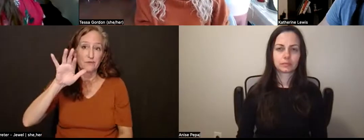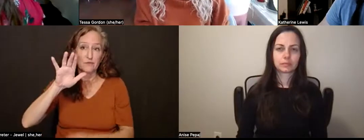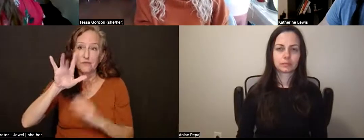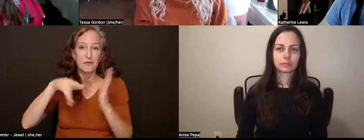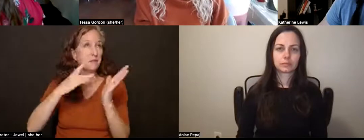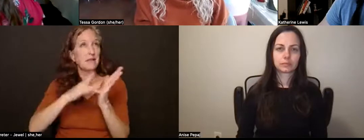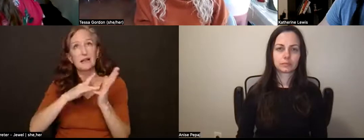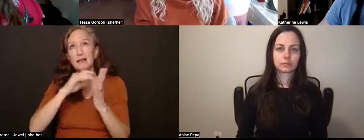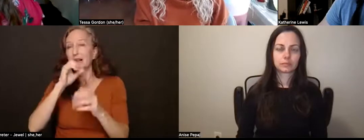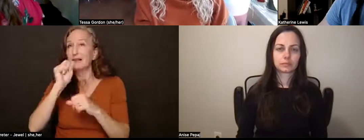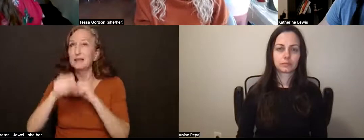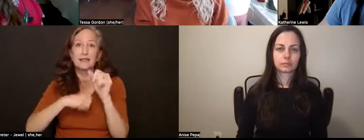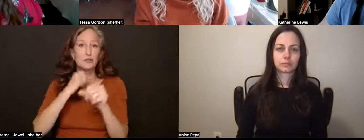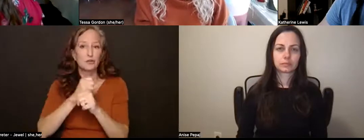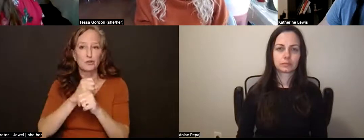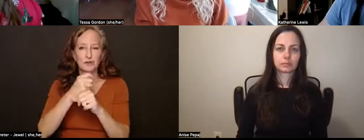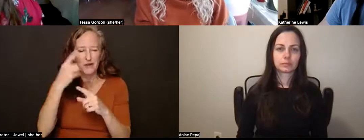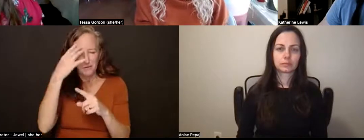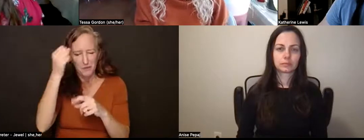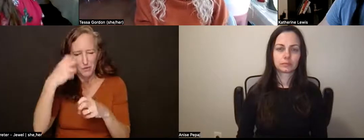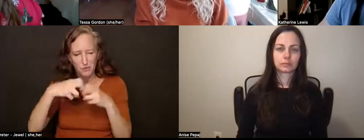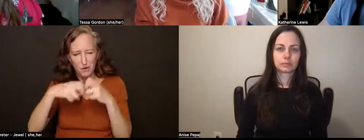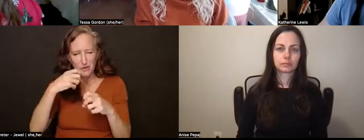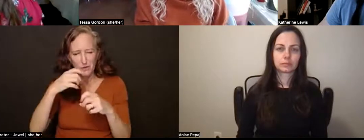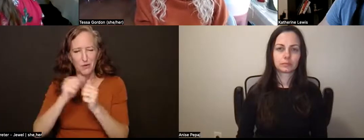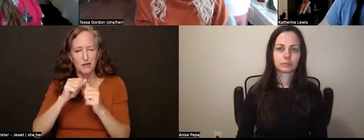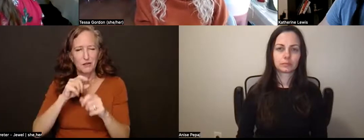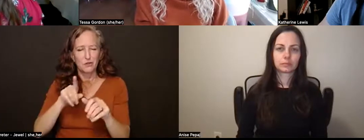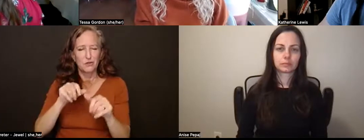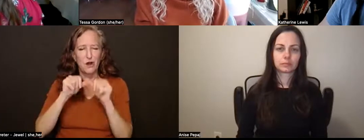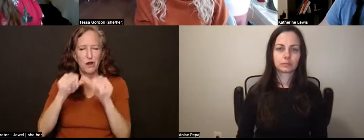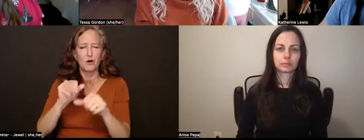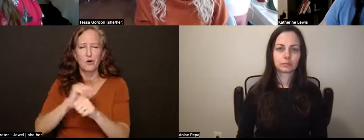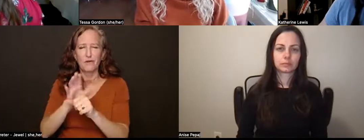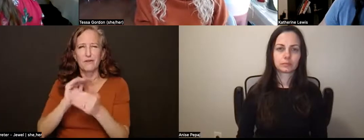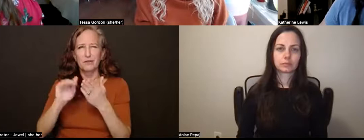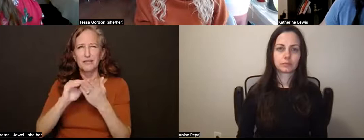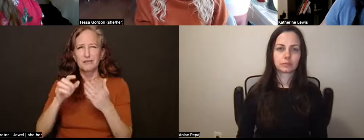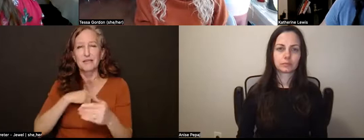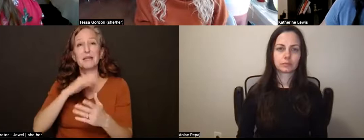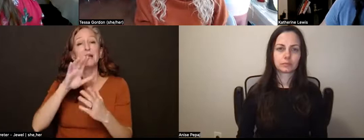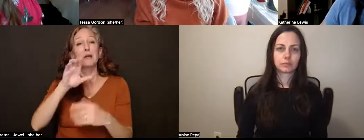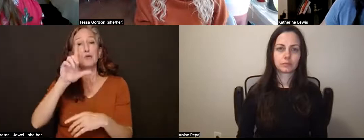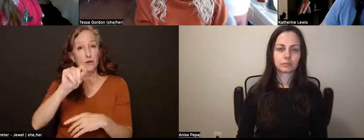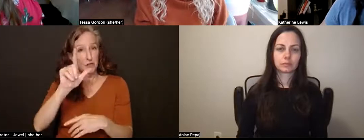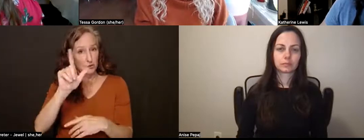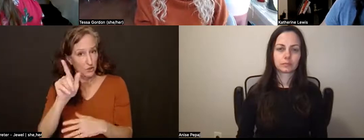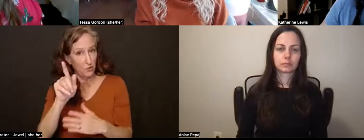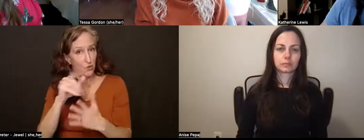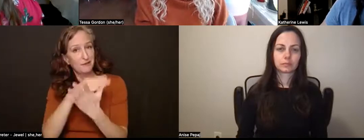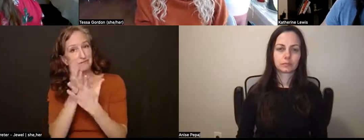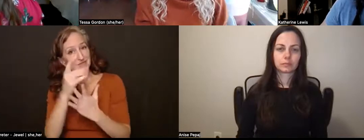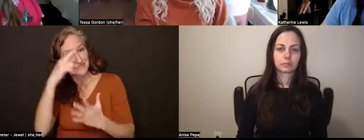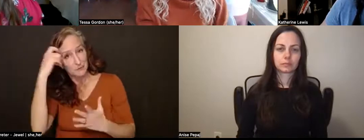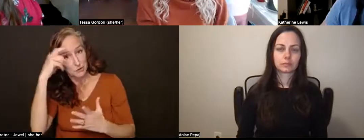of I have a memory problem with long COVID, so please forgive me. The middle of 2021, they talked about how we